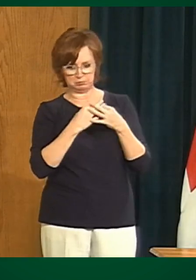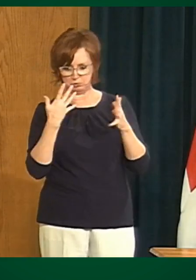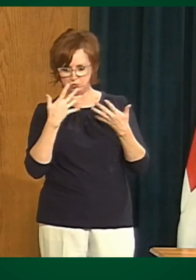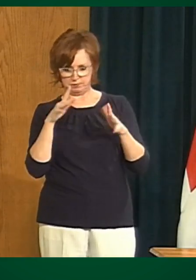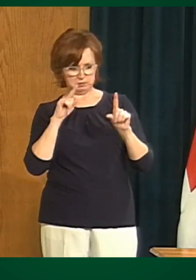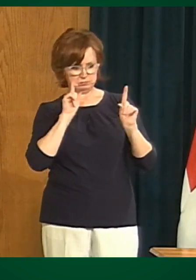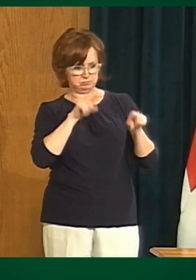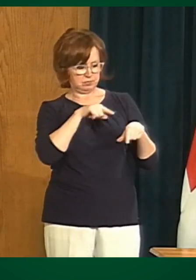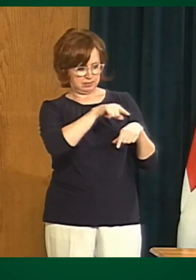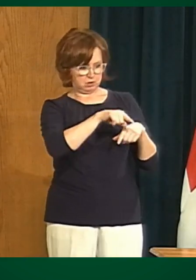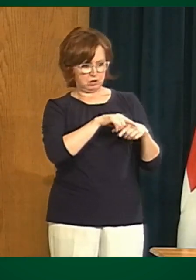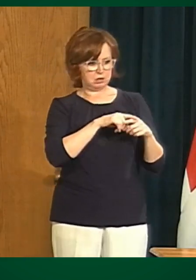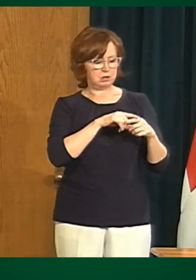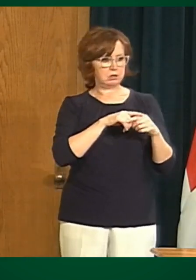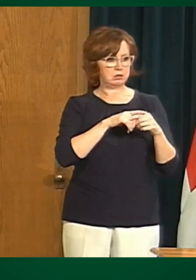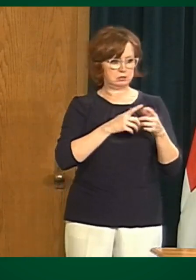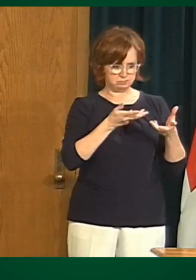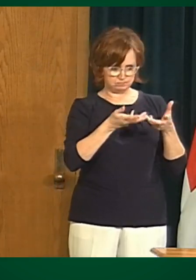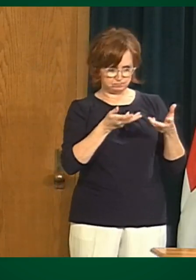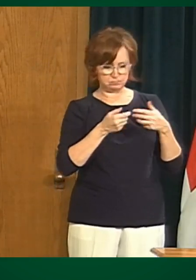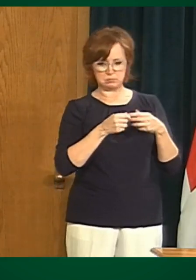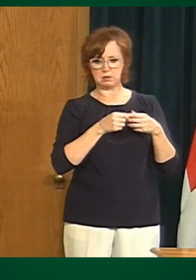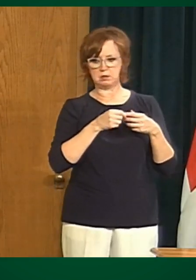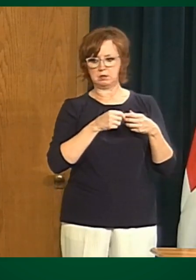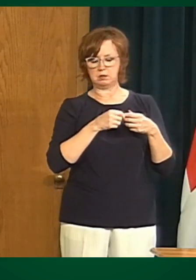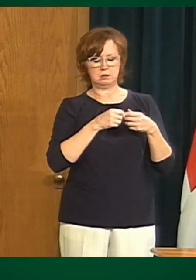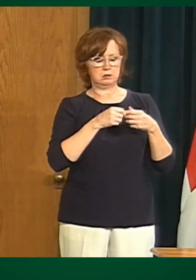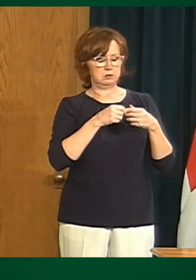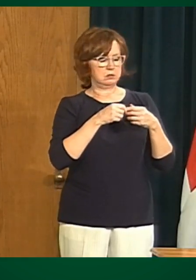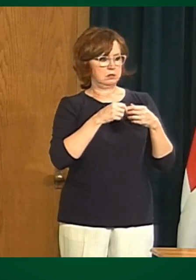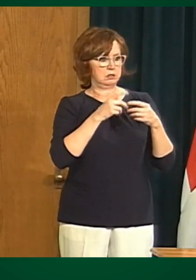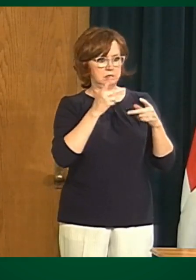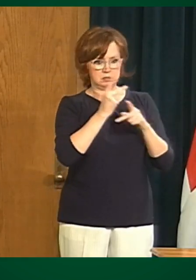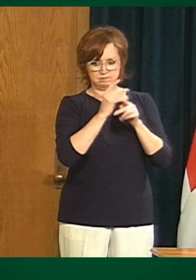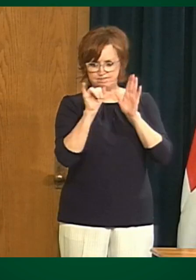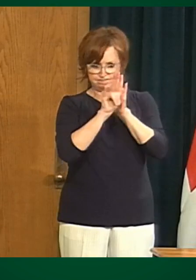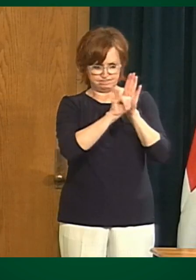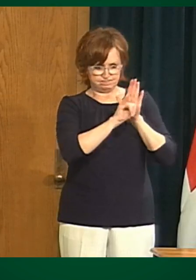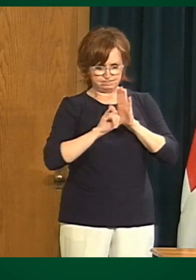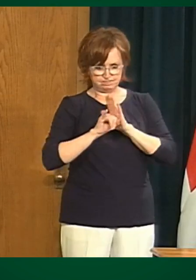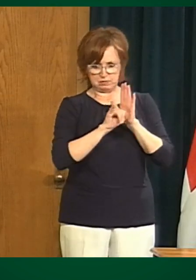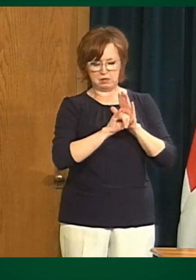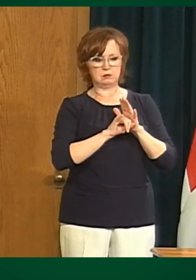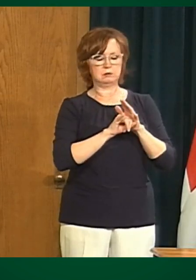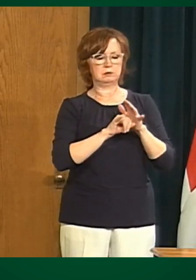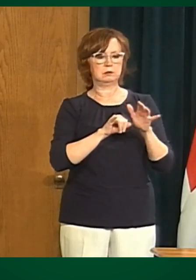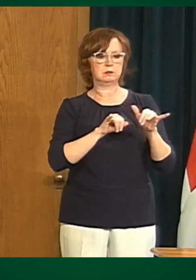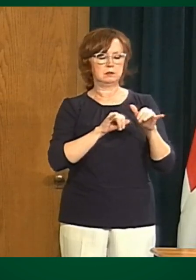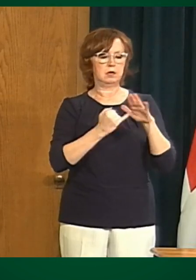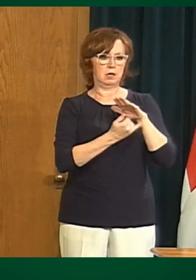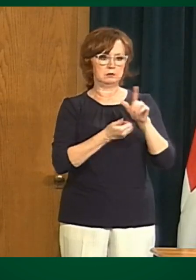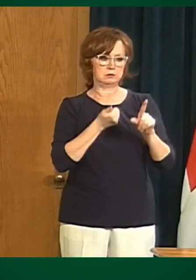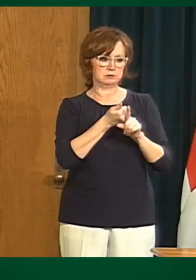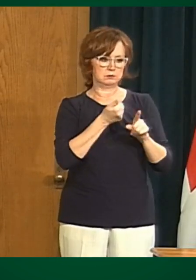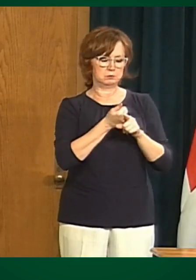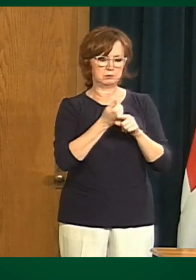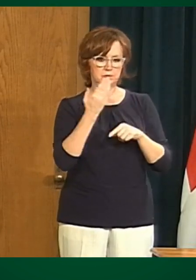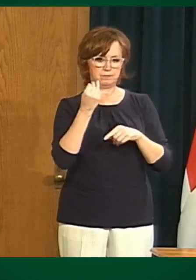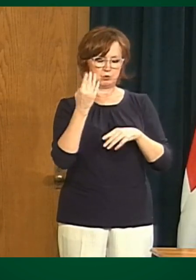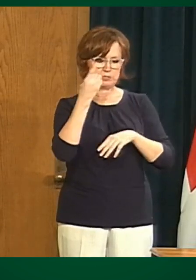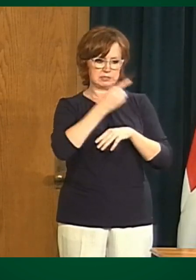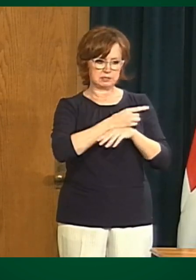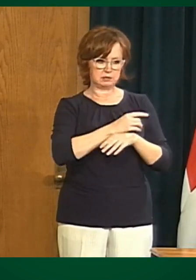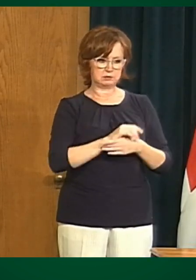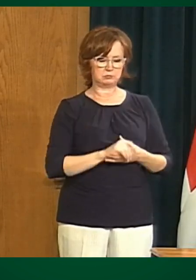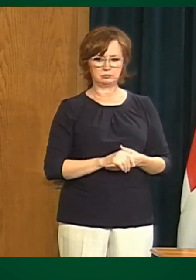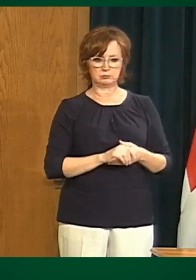over the last number of days, to ensure that we can identify all of those that are positive and those that have been in touch